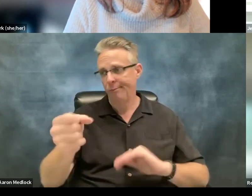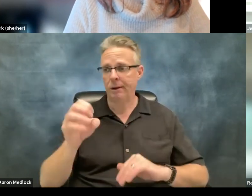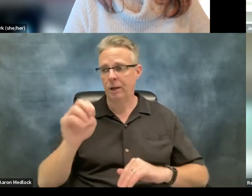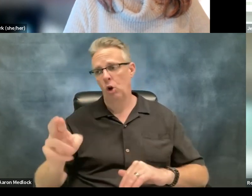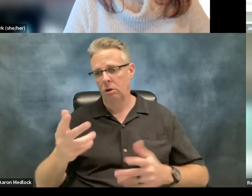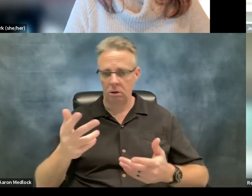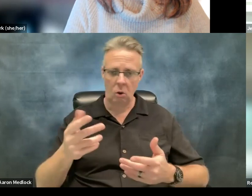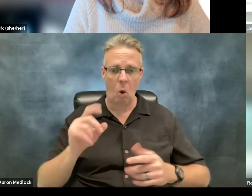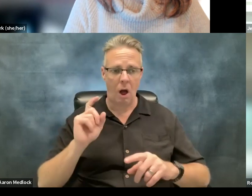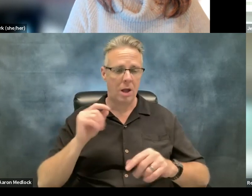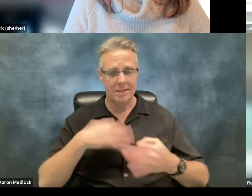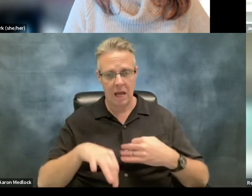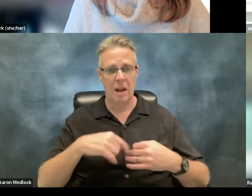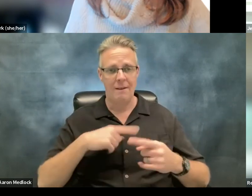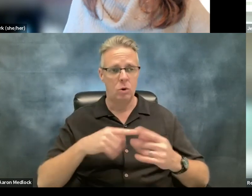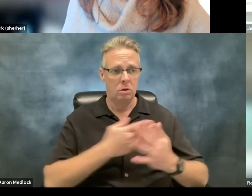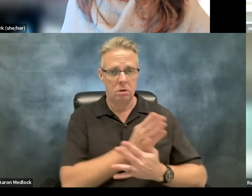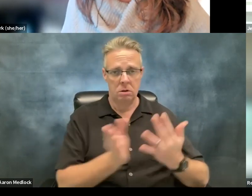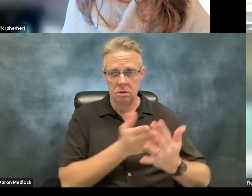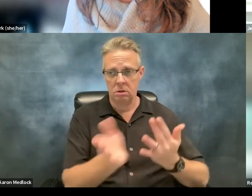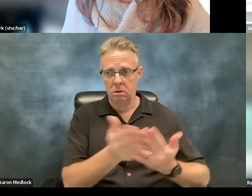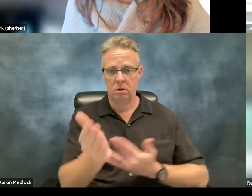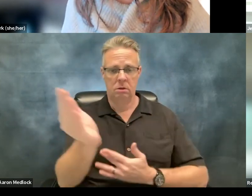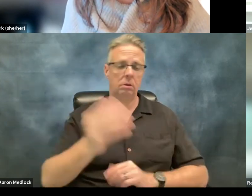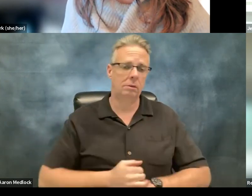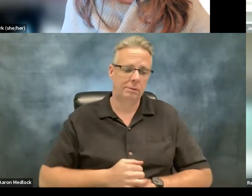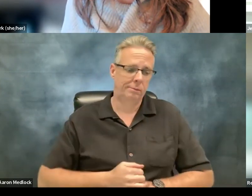have them jump through all the hurdles that we know are there.